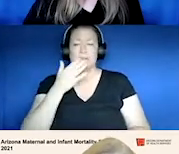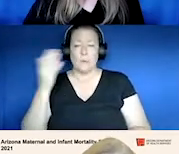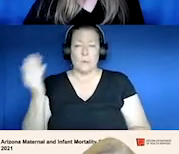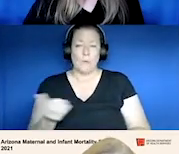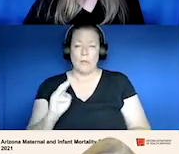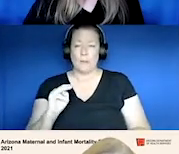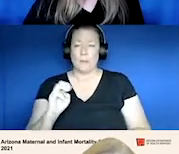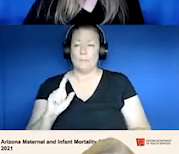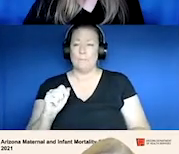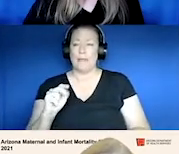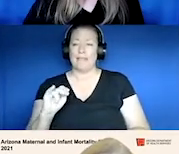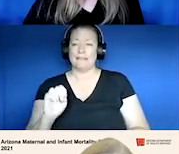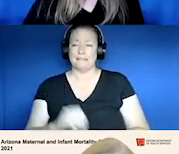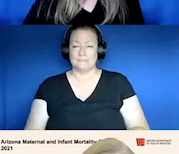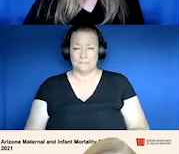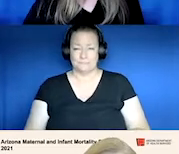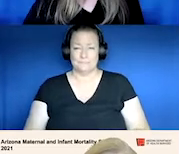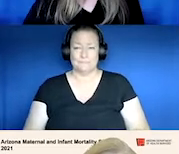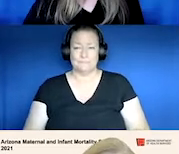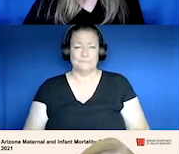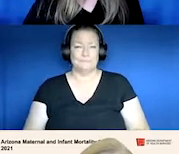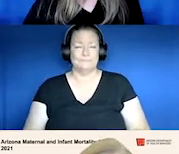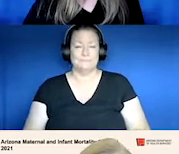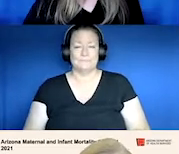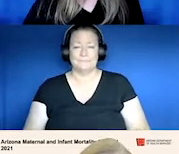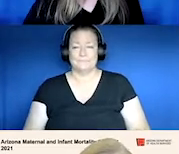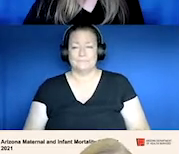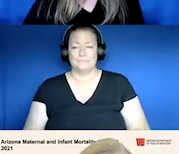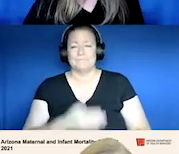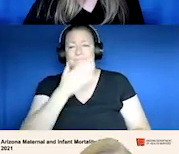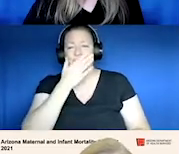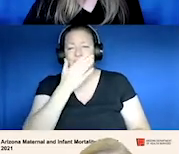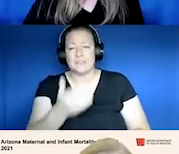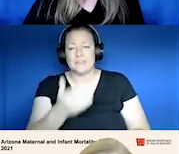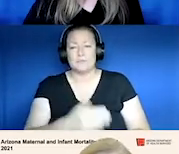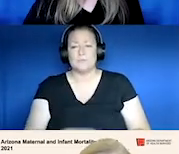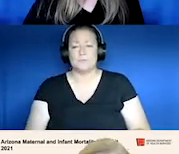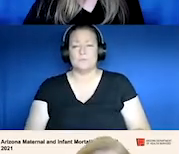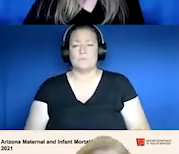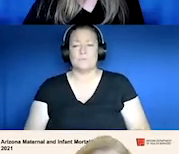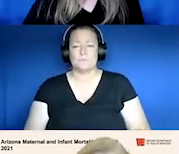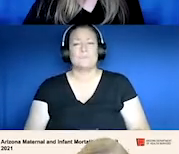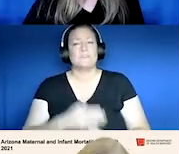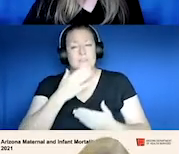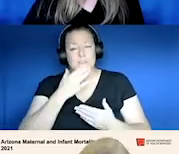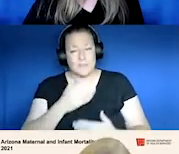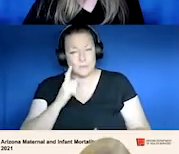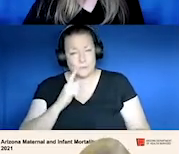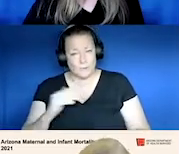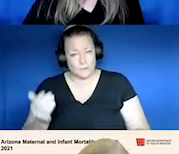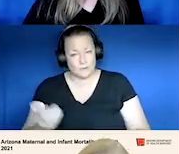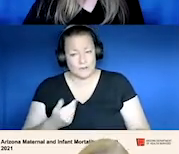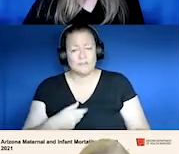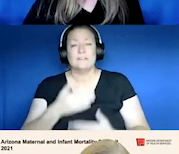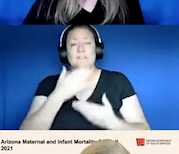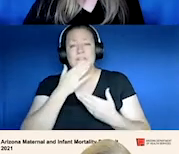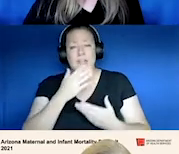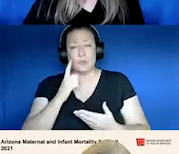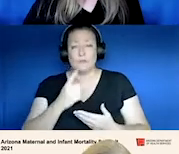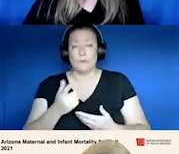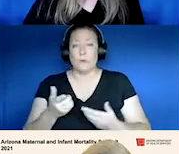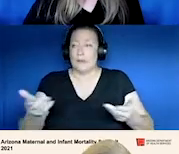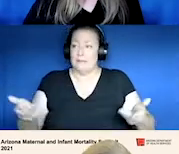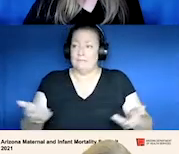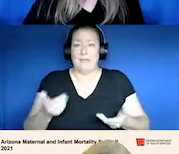Melanie. Thank you. for the introduction, and thank you for the invitation